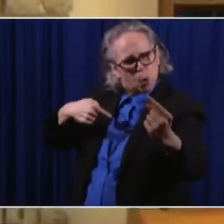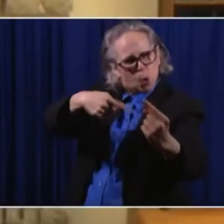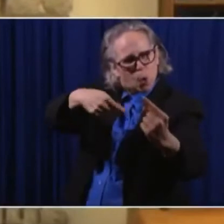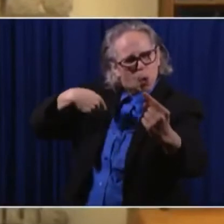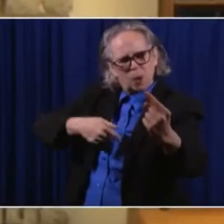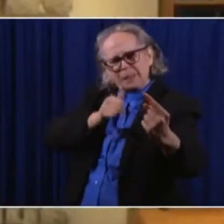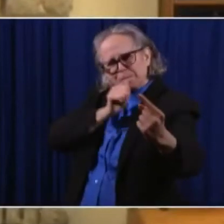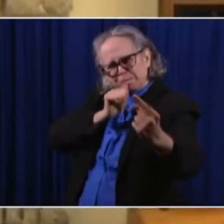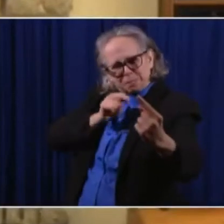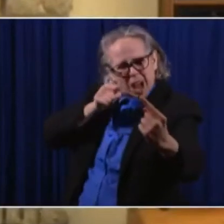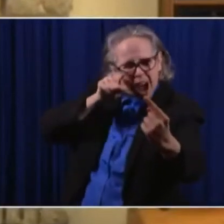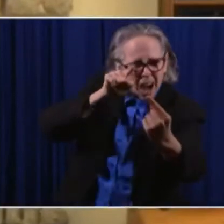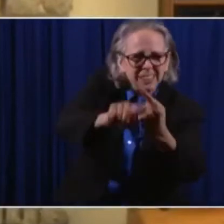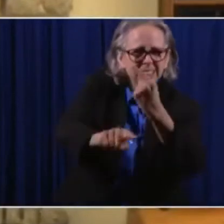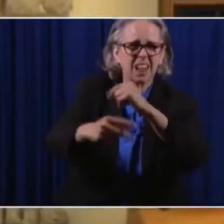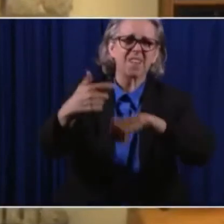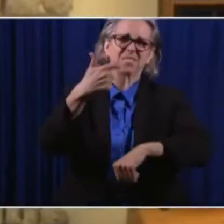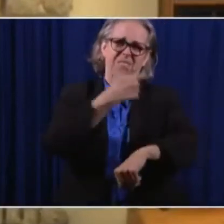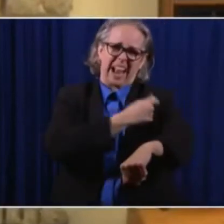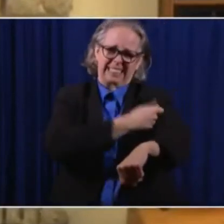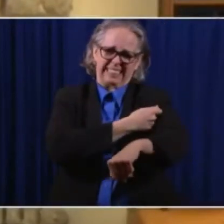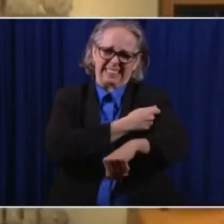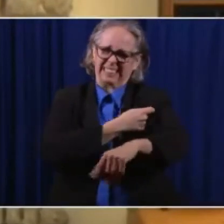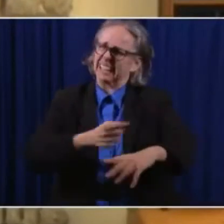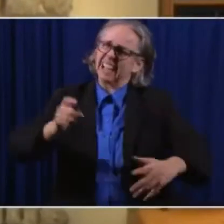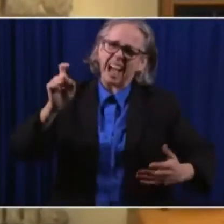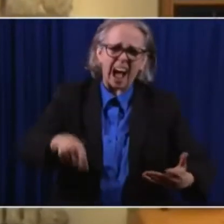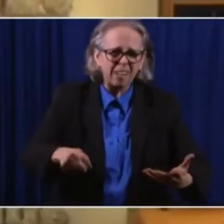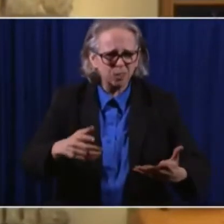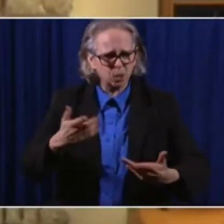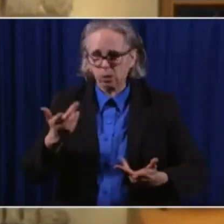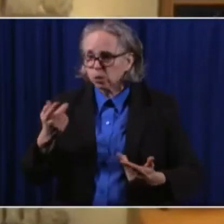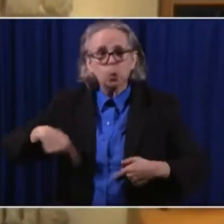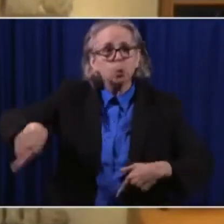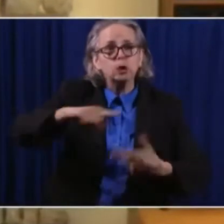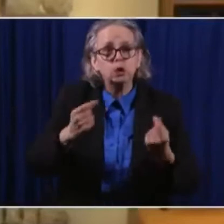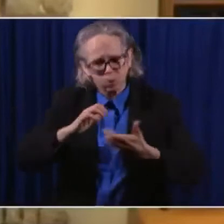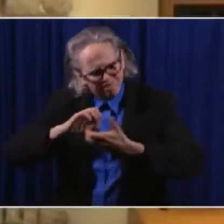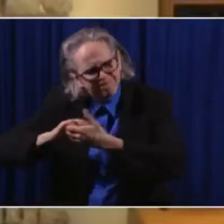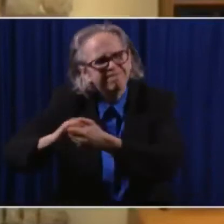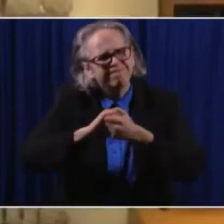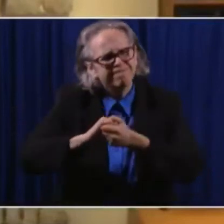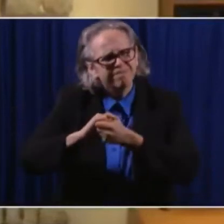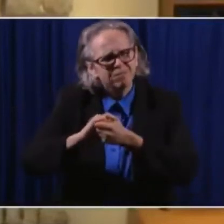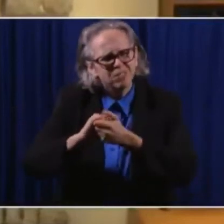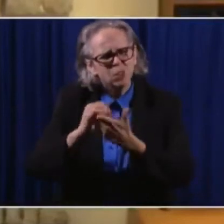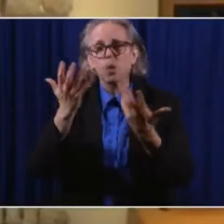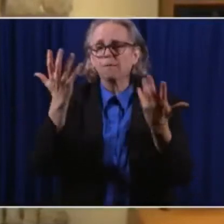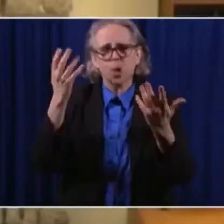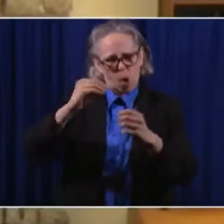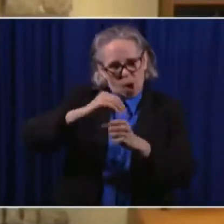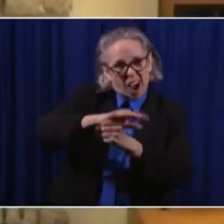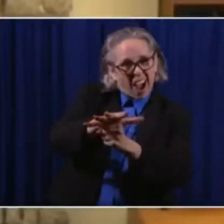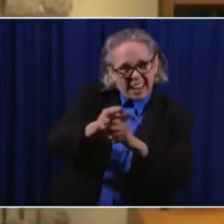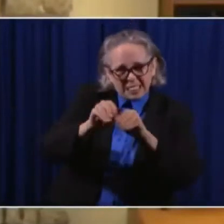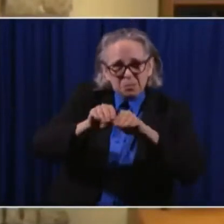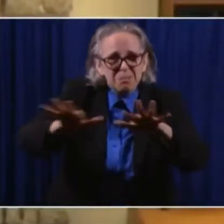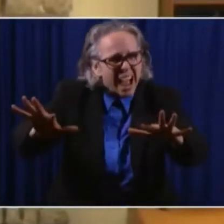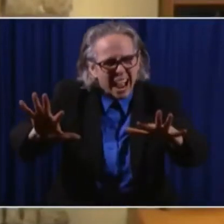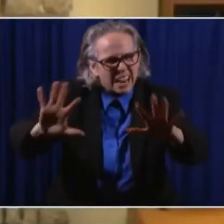from the vaccine. So we got to get over this. We got to get over this bad spot. And I'm going to talk today about some of the things